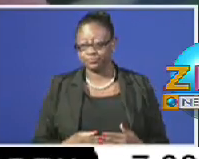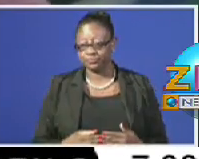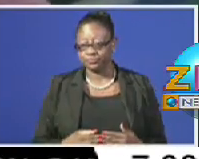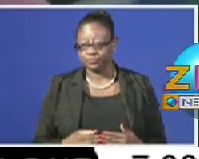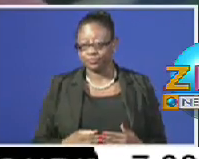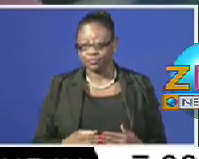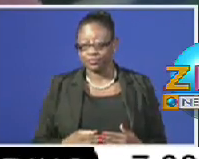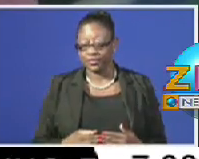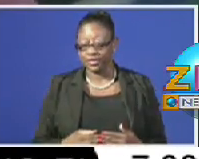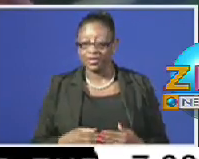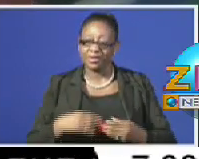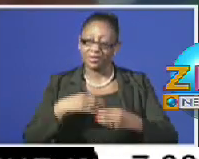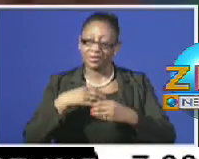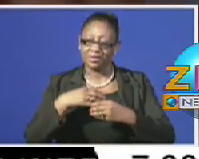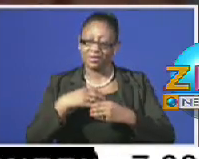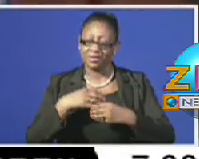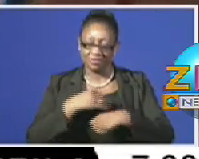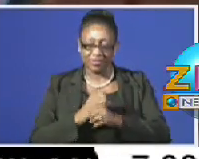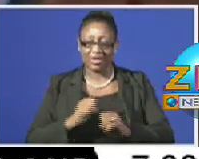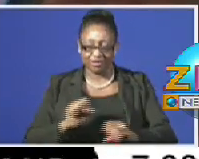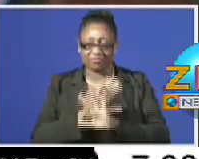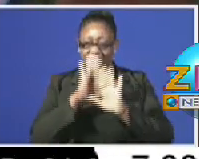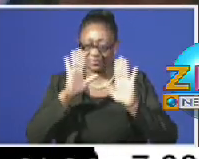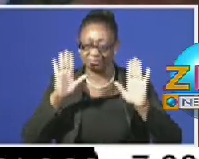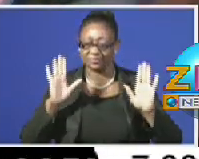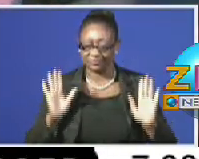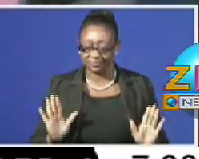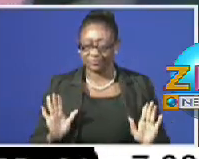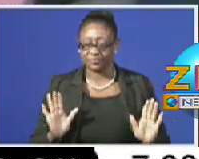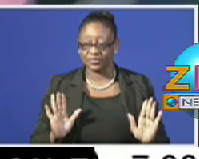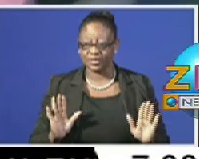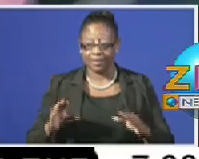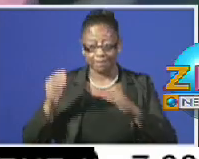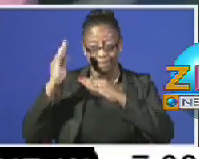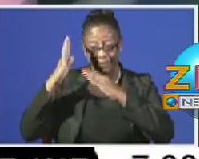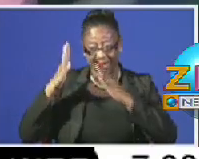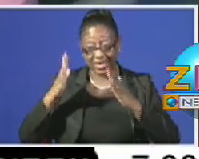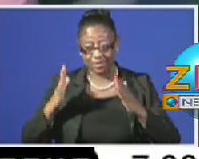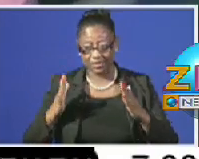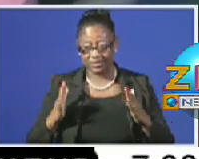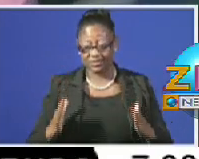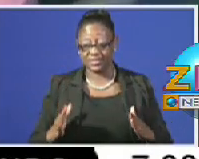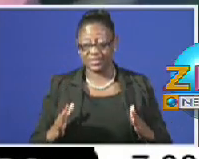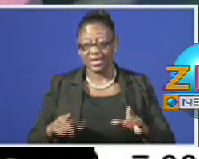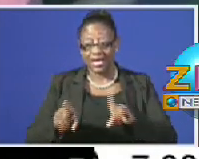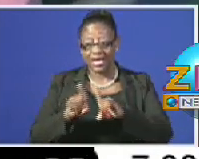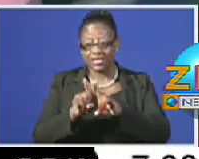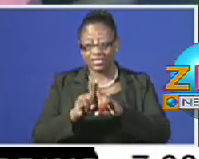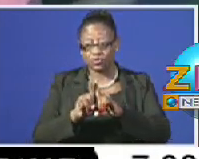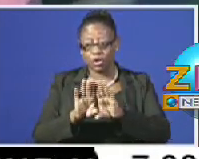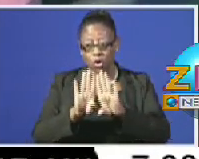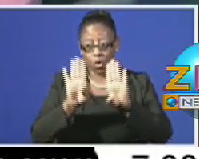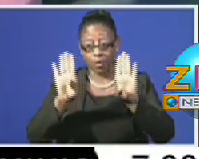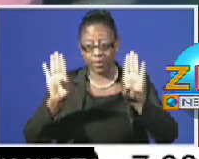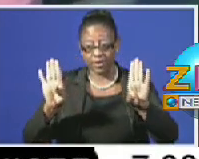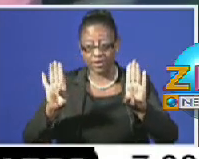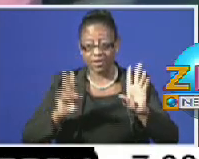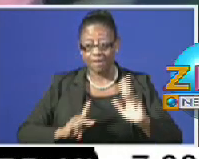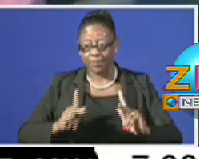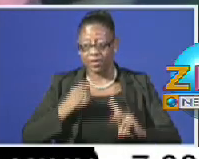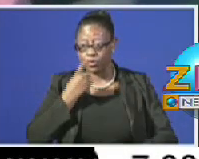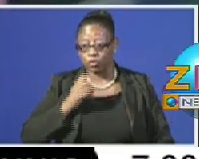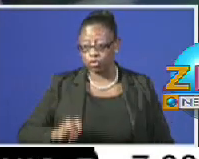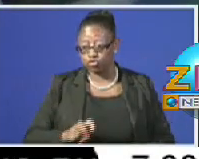this in simple language, I advise Bahamians, as we open those who travel